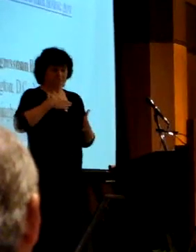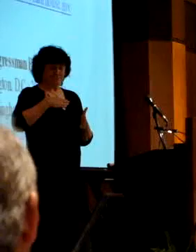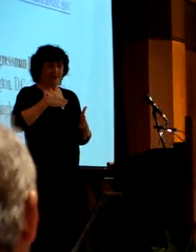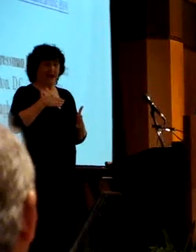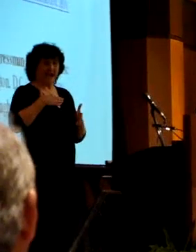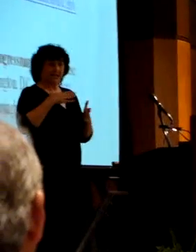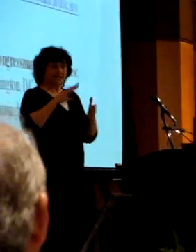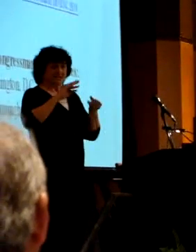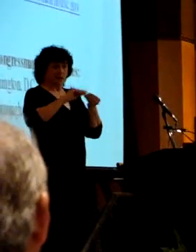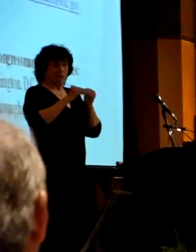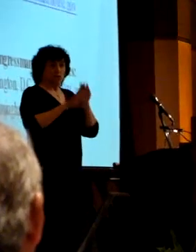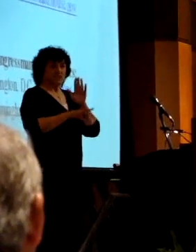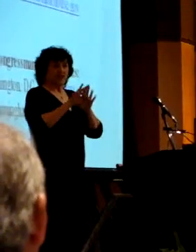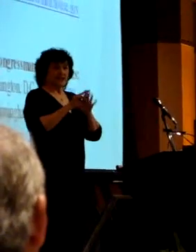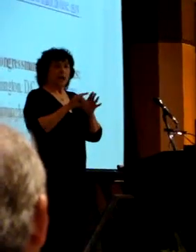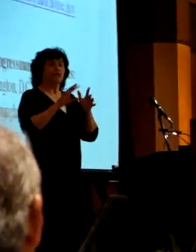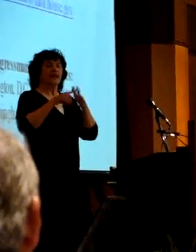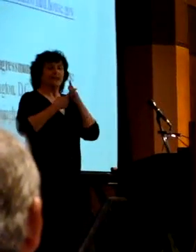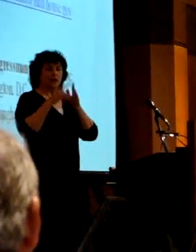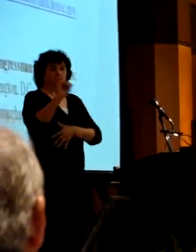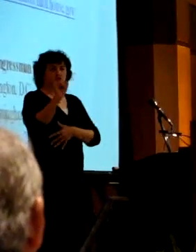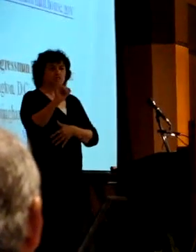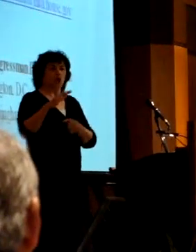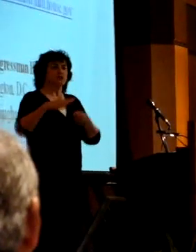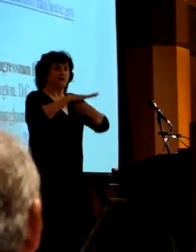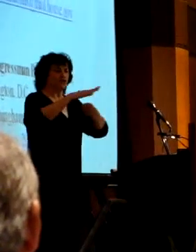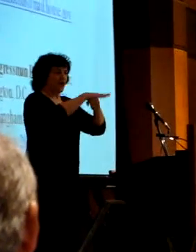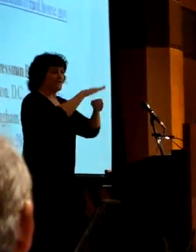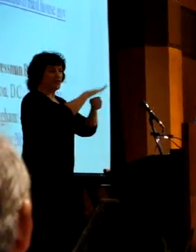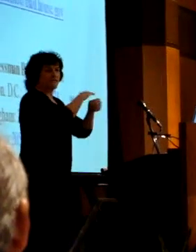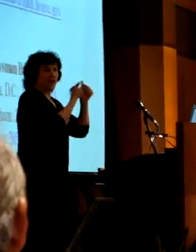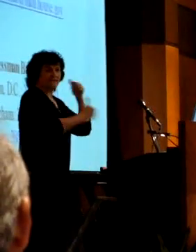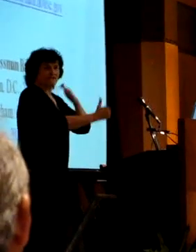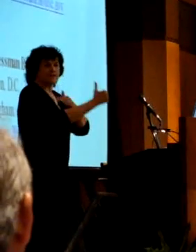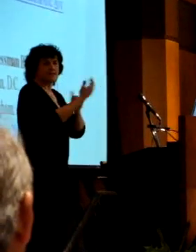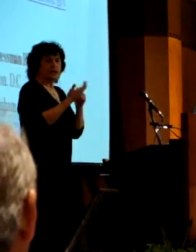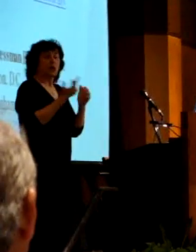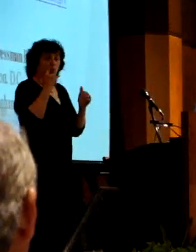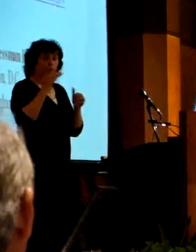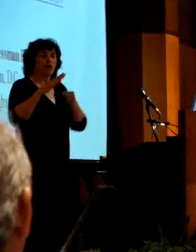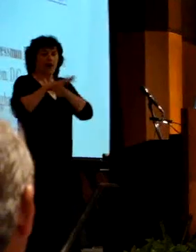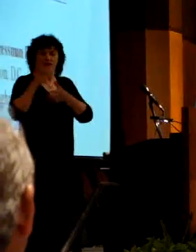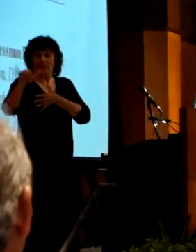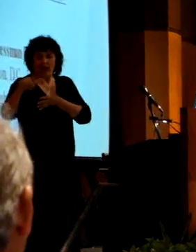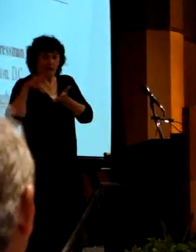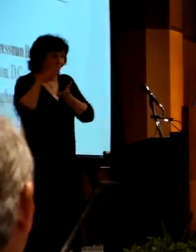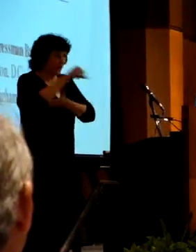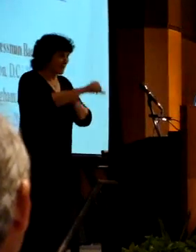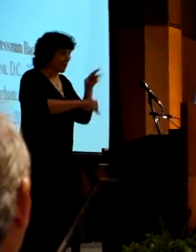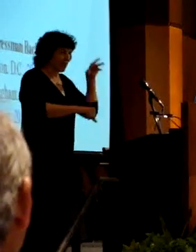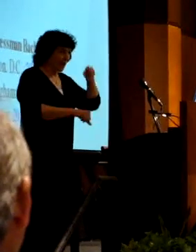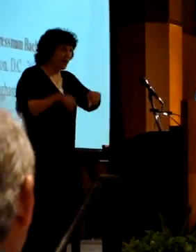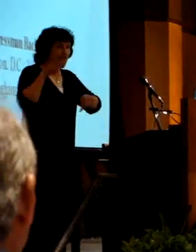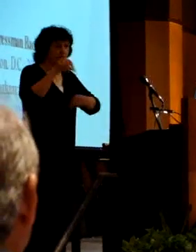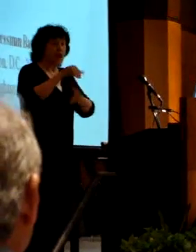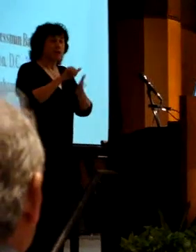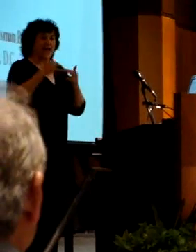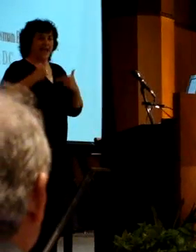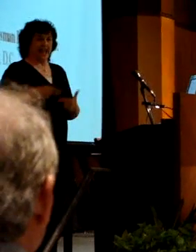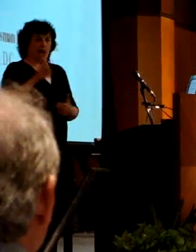they started covering everything. You know, everything somebody came with, we're going to cover that, we're going to cover that. Healthcare,